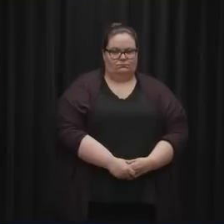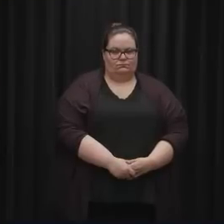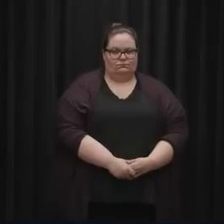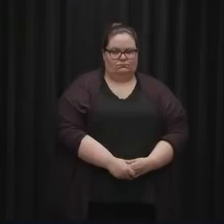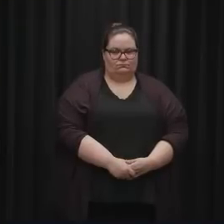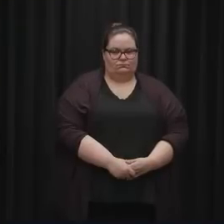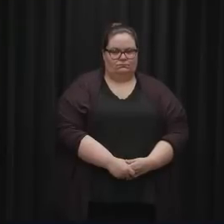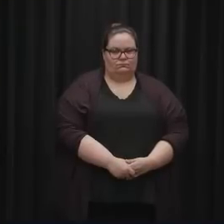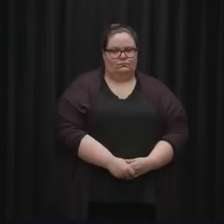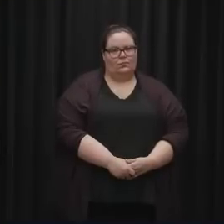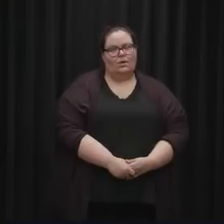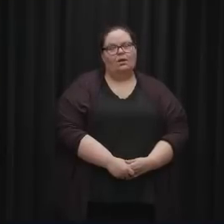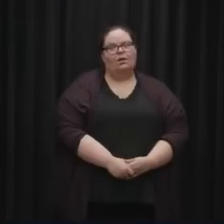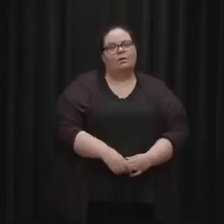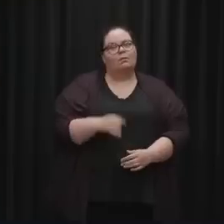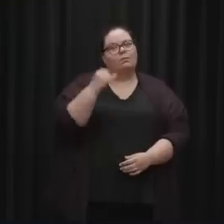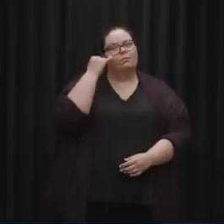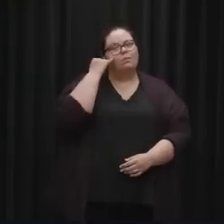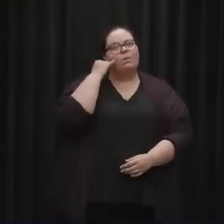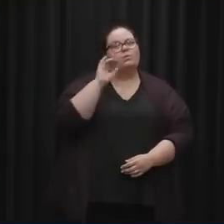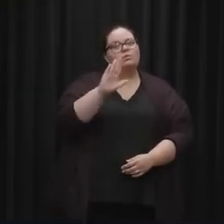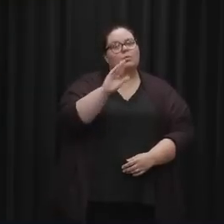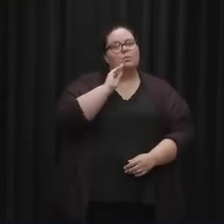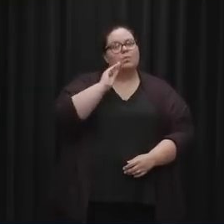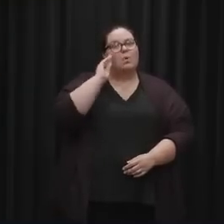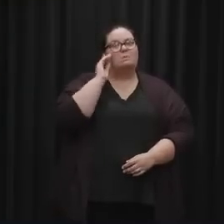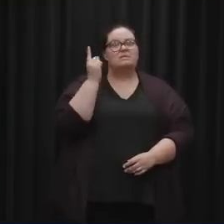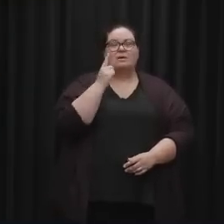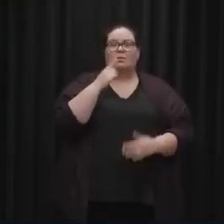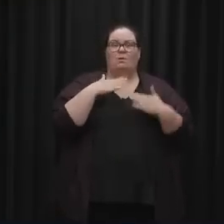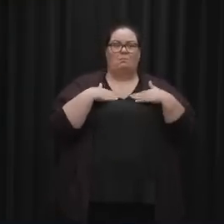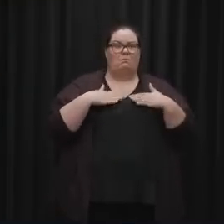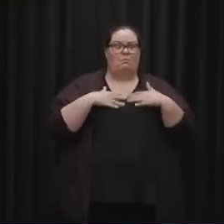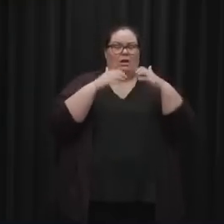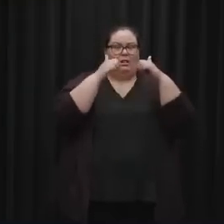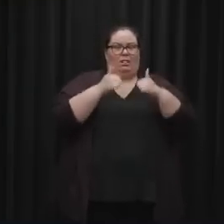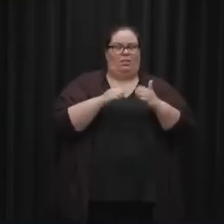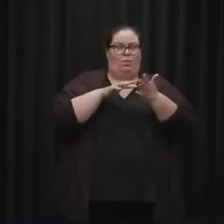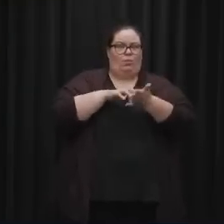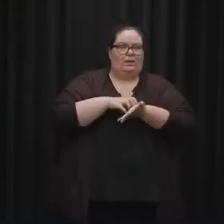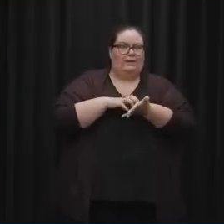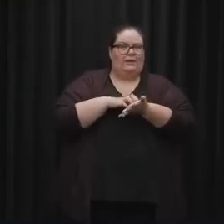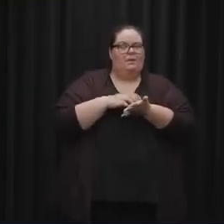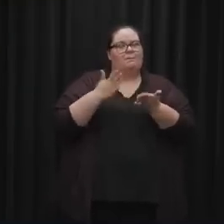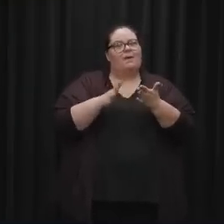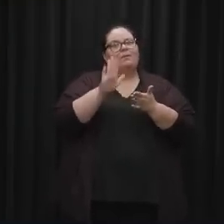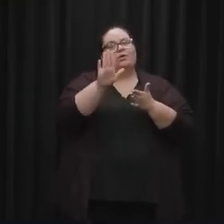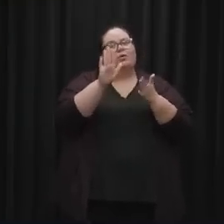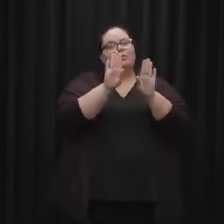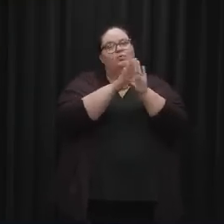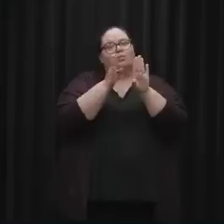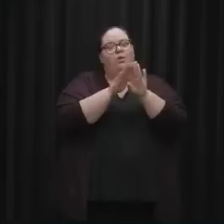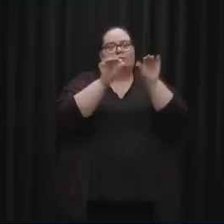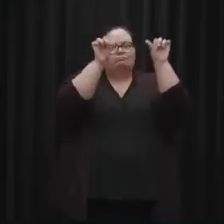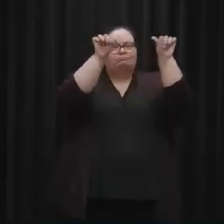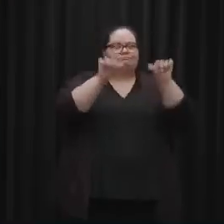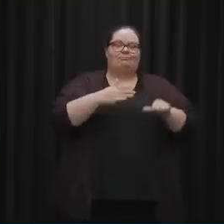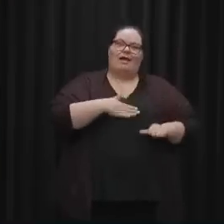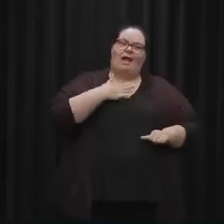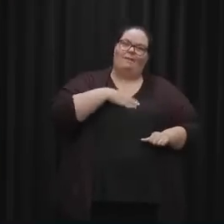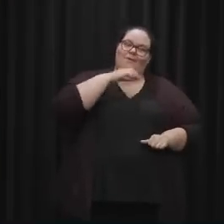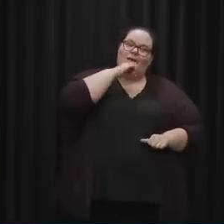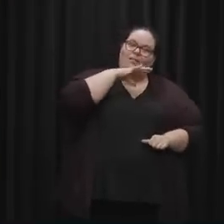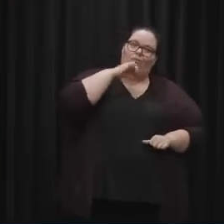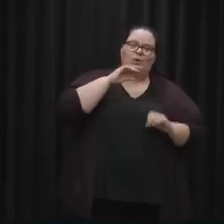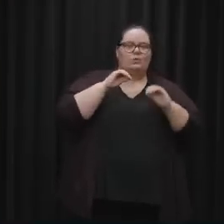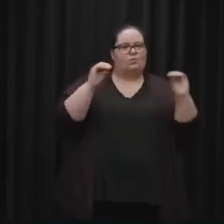by, at the same time, keeping social distancing. 19, consider putting a sign on your door, have a happy and safe Halloween. No